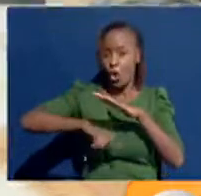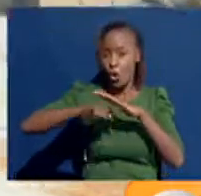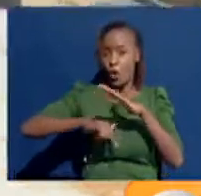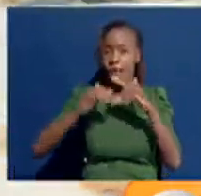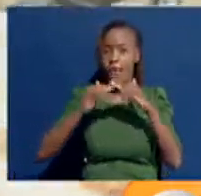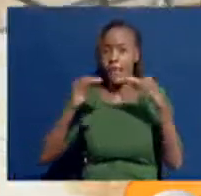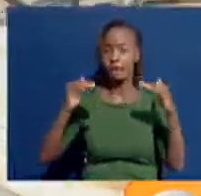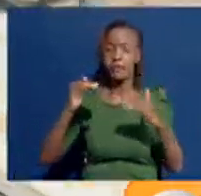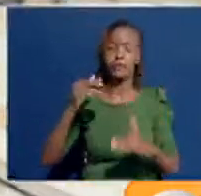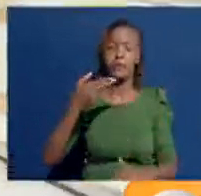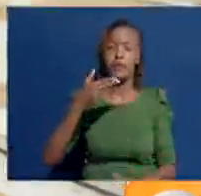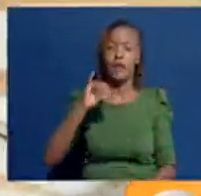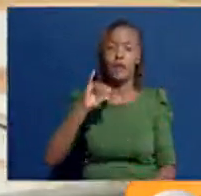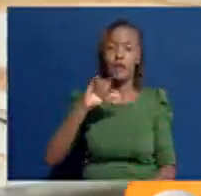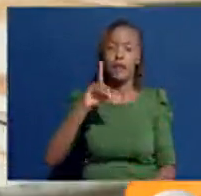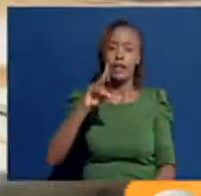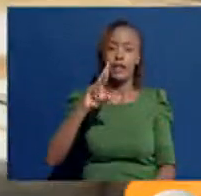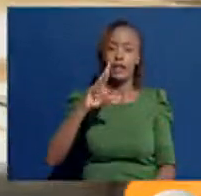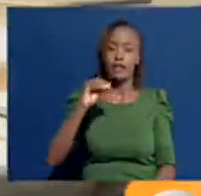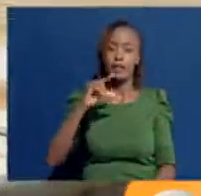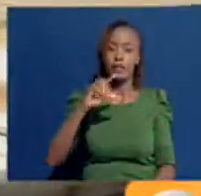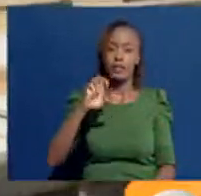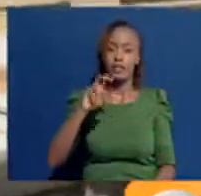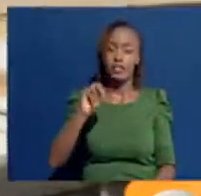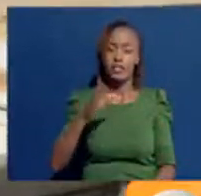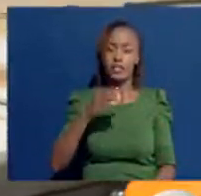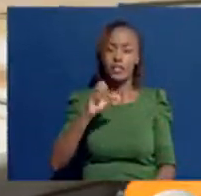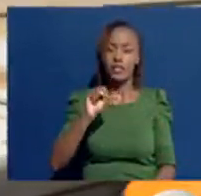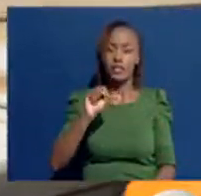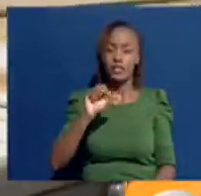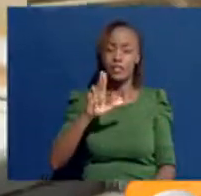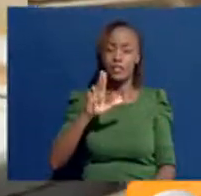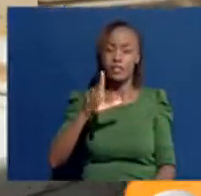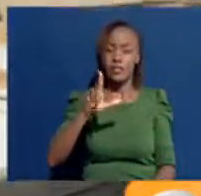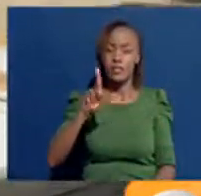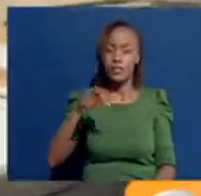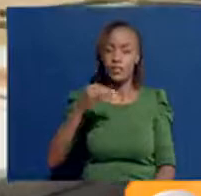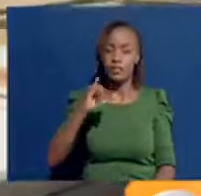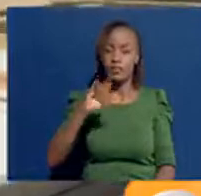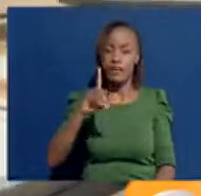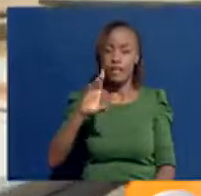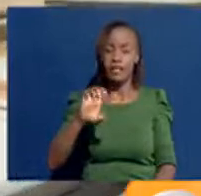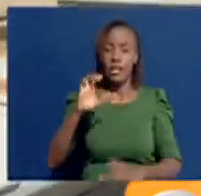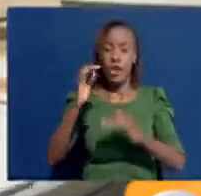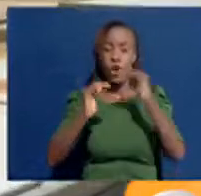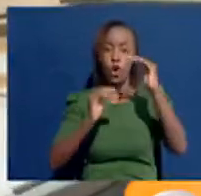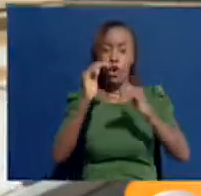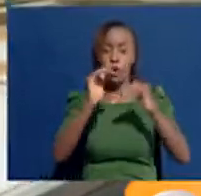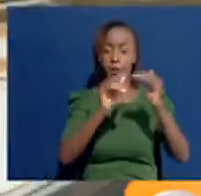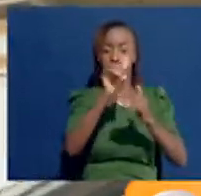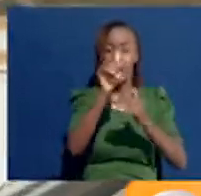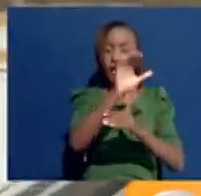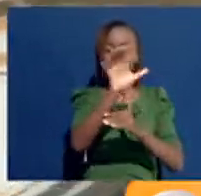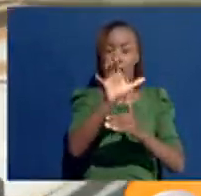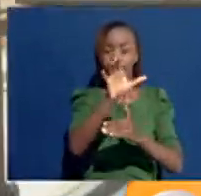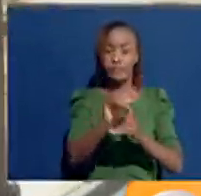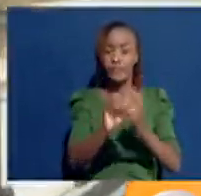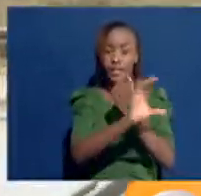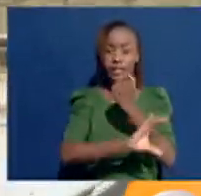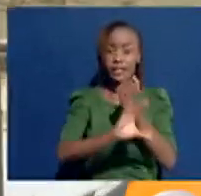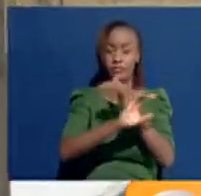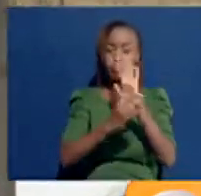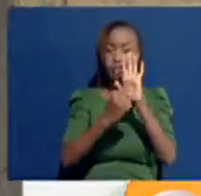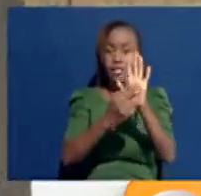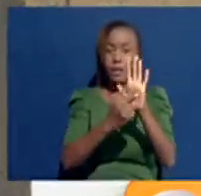hydrogen sulfide compared to the same commodity extracted in Africa's leading oil exporters, such